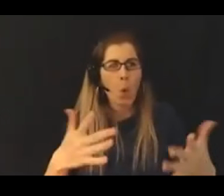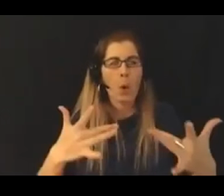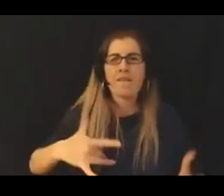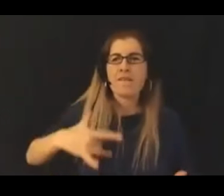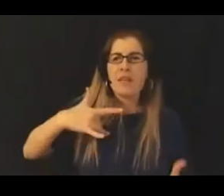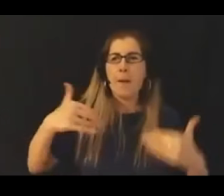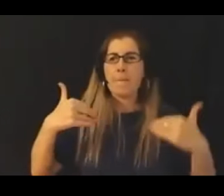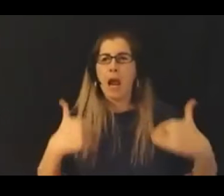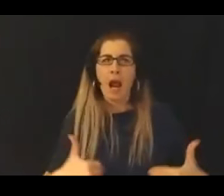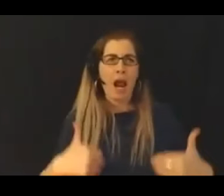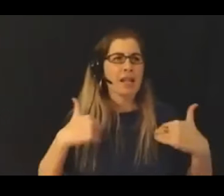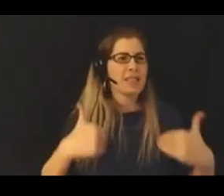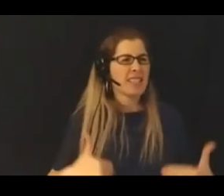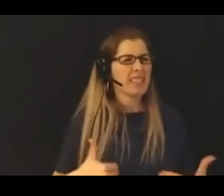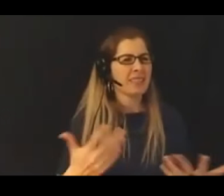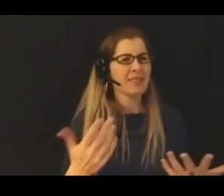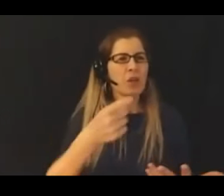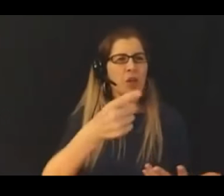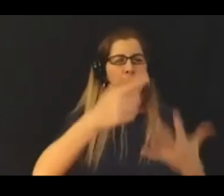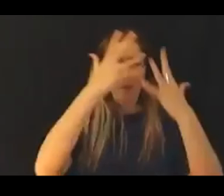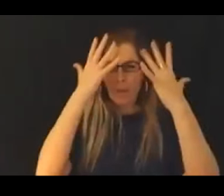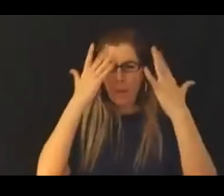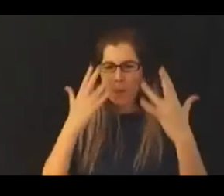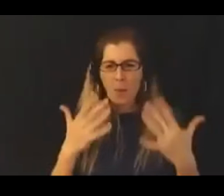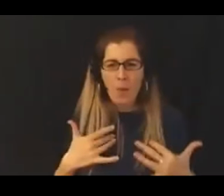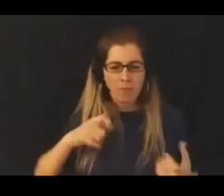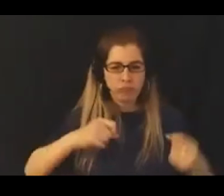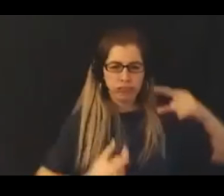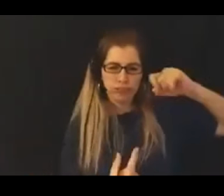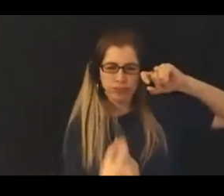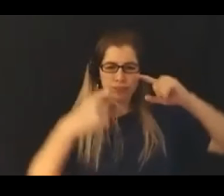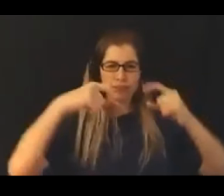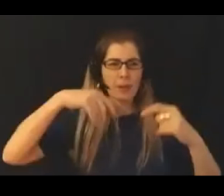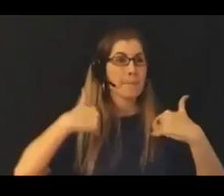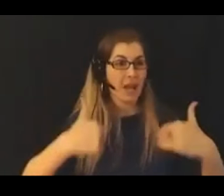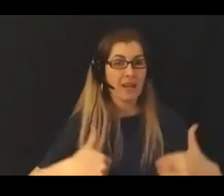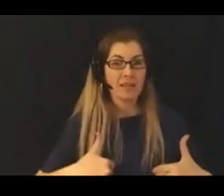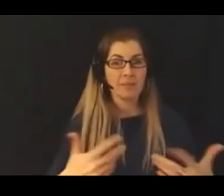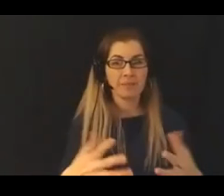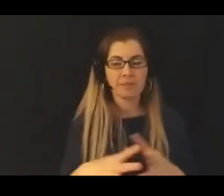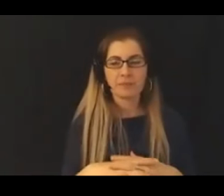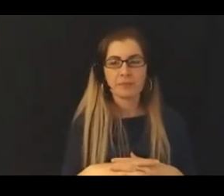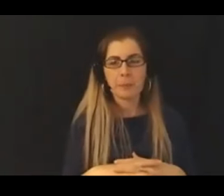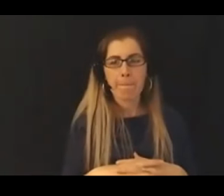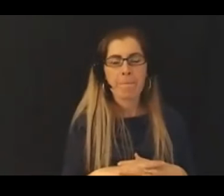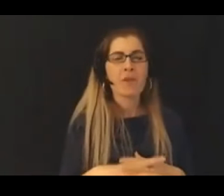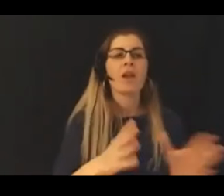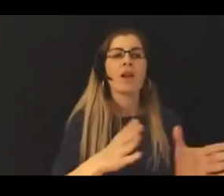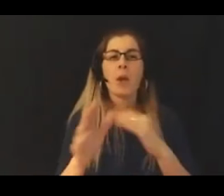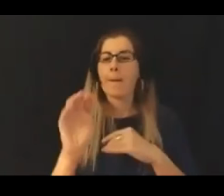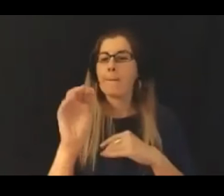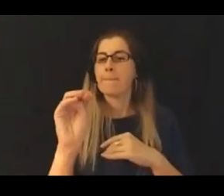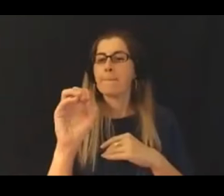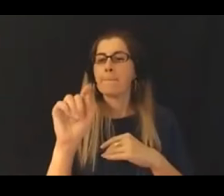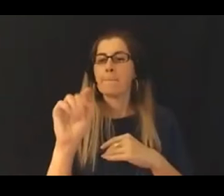really getting in touch with all aspects of our bodies from head to toe. There's motor components, right? So